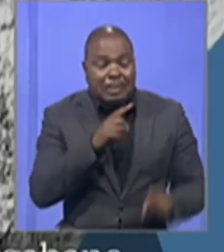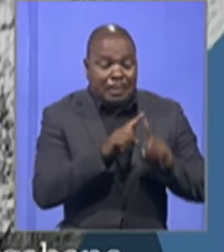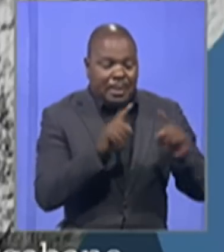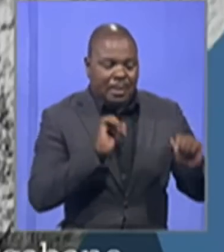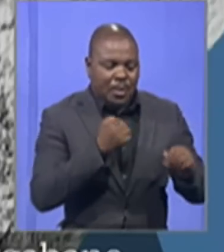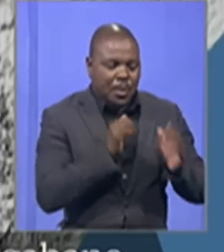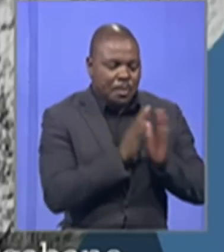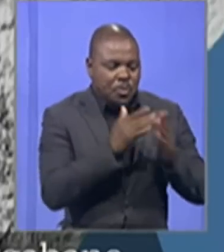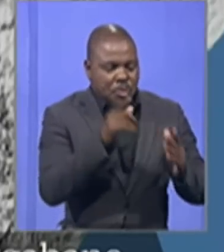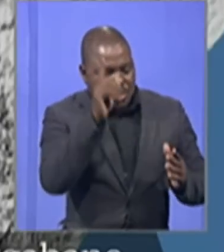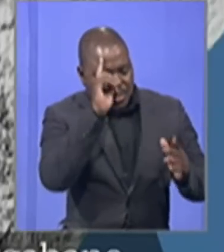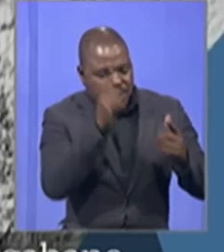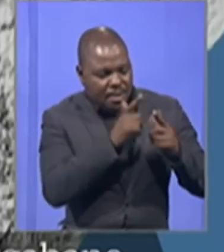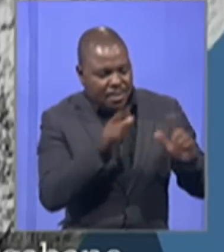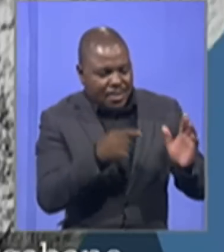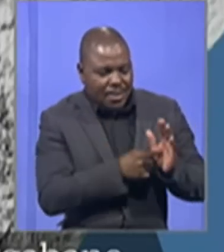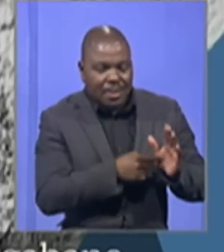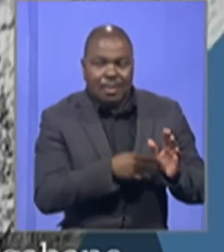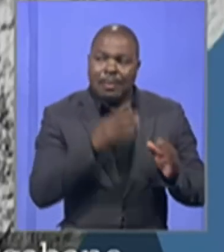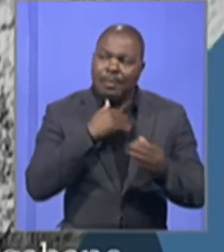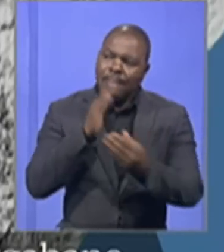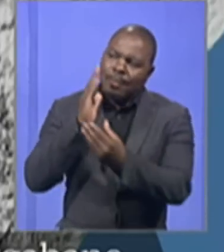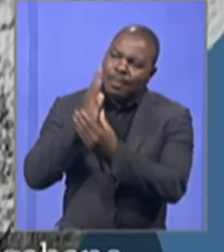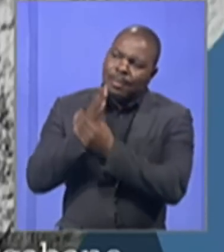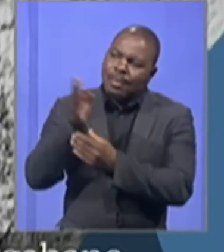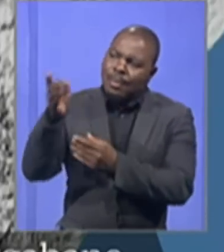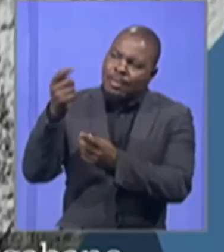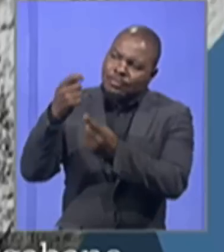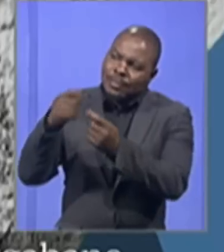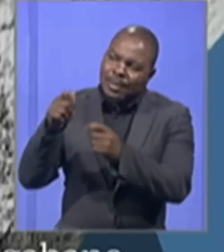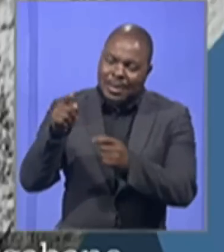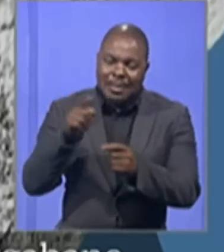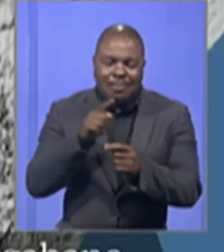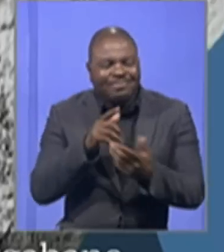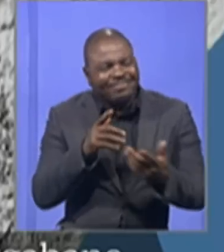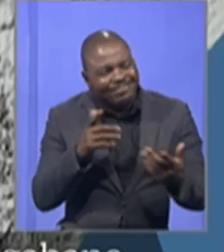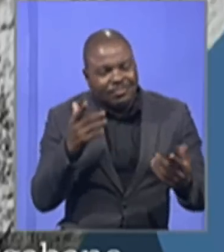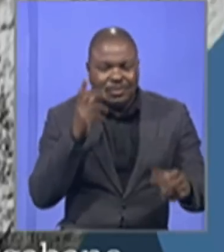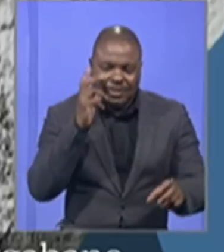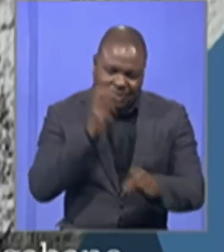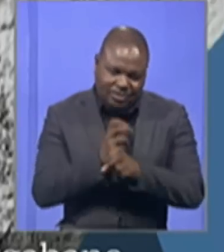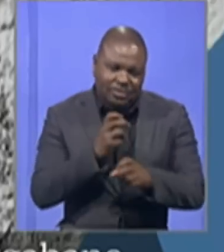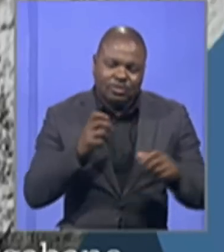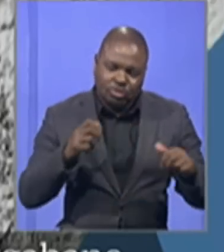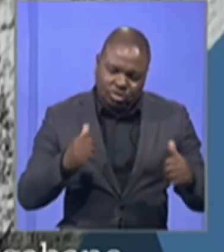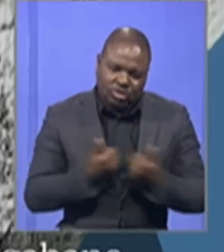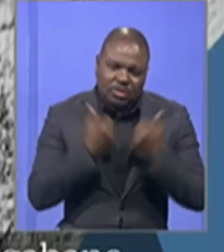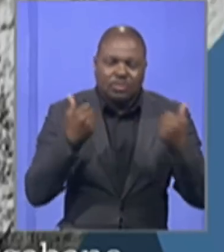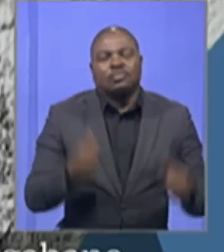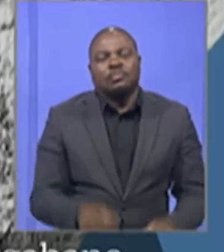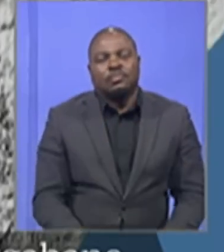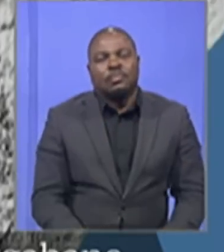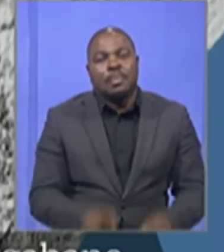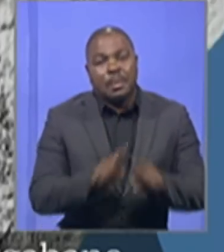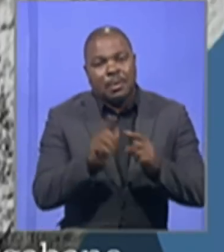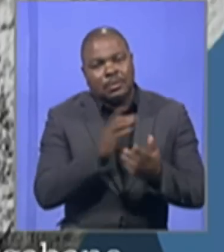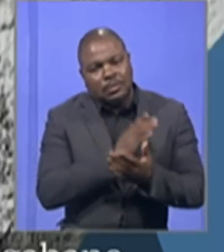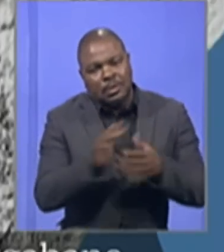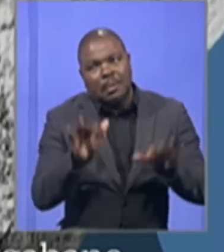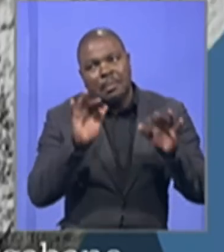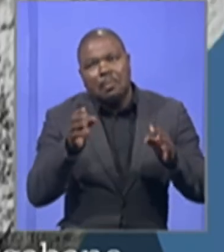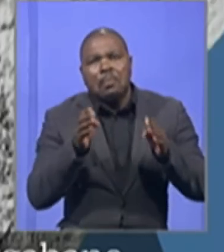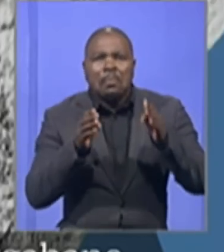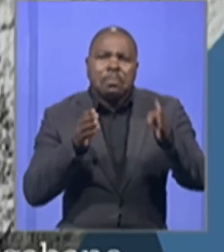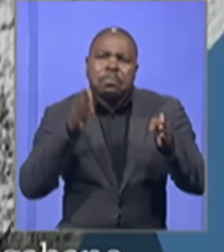rona santse le diphephetso hore na tsa rona re di fumana kae fela ho ntse ho le jwalo ho ntse ho na le batho ba ntse ba leng